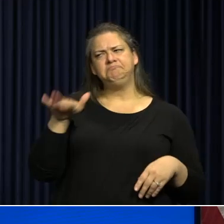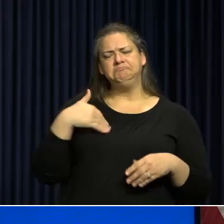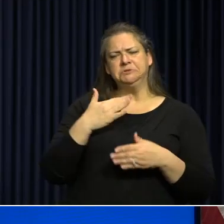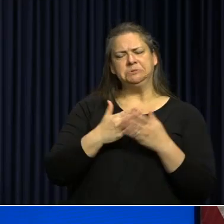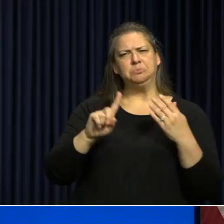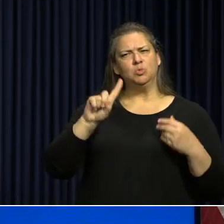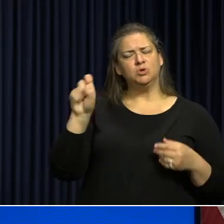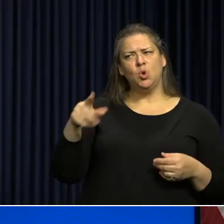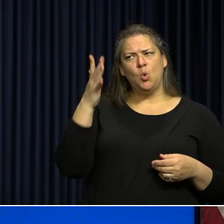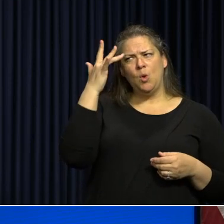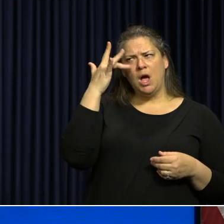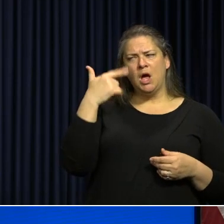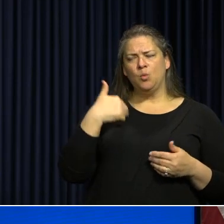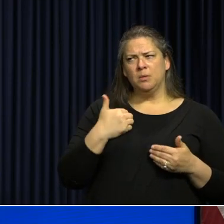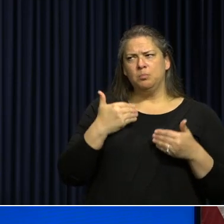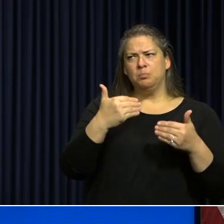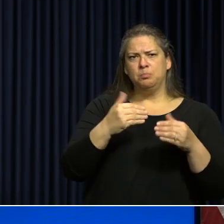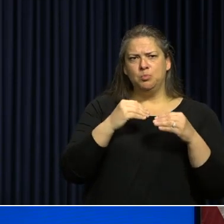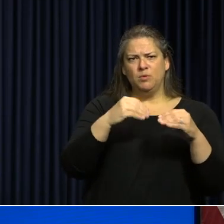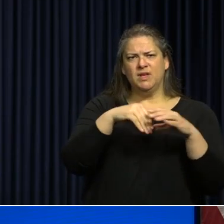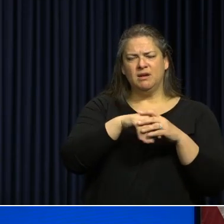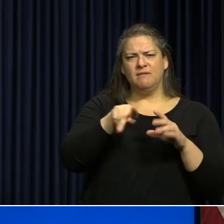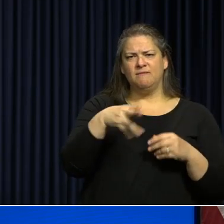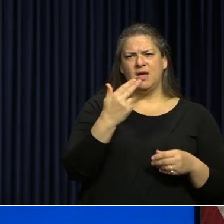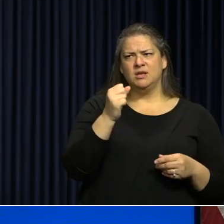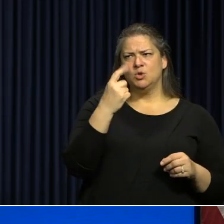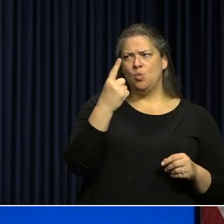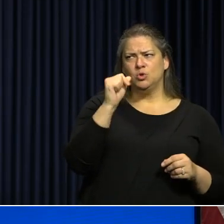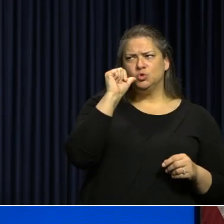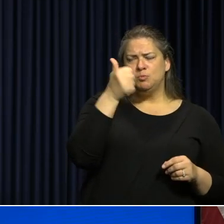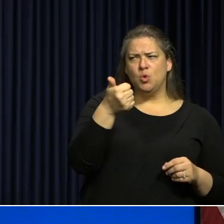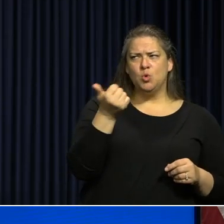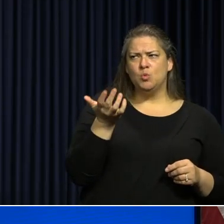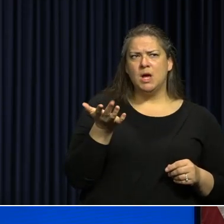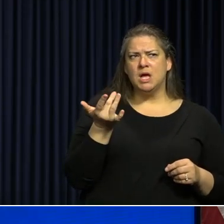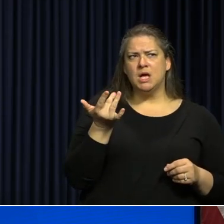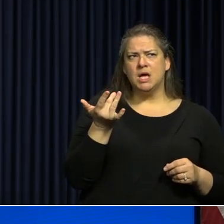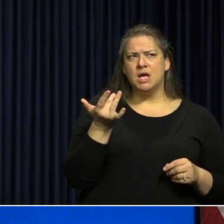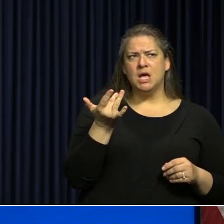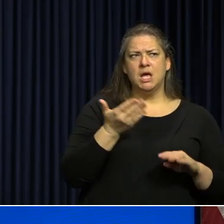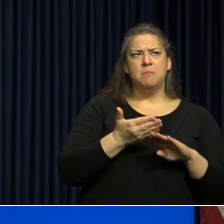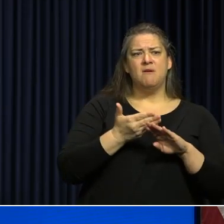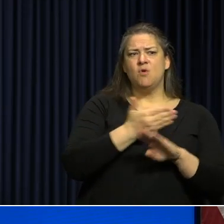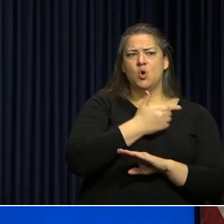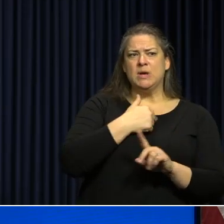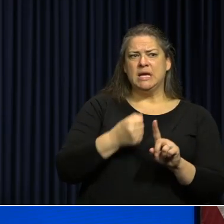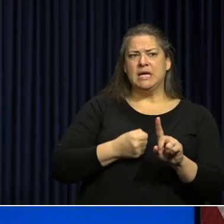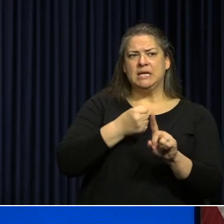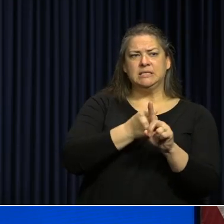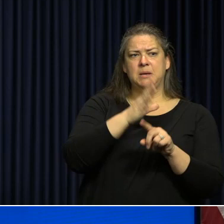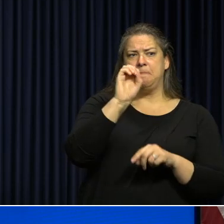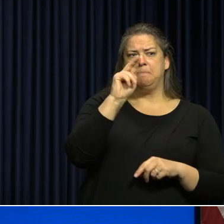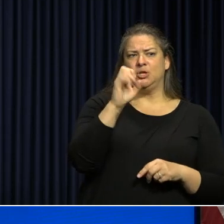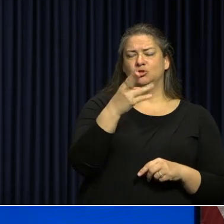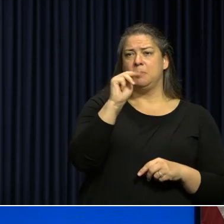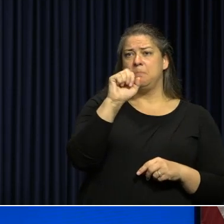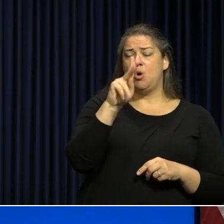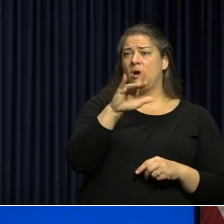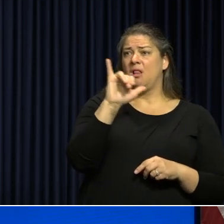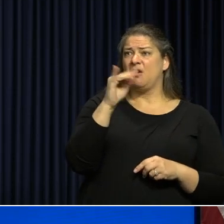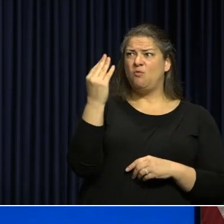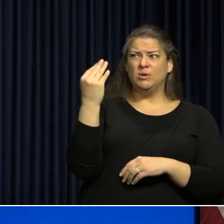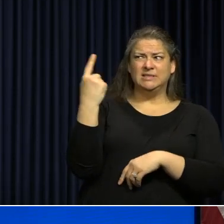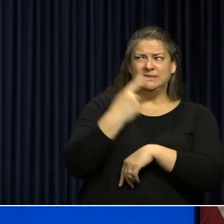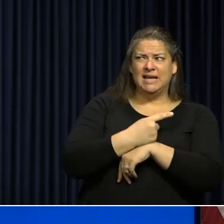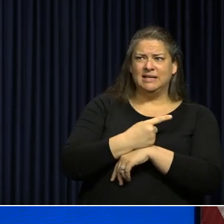question as to why we're moving into the phase 1 reopening tomorrow before we hit the benchmarks, like the 14-day decreasing. So